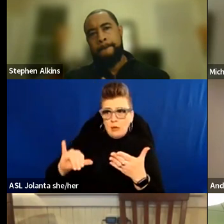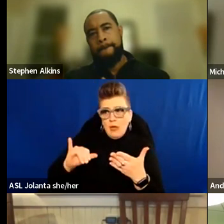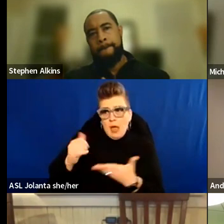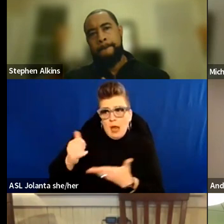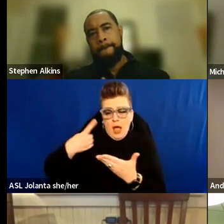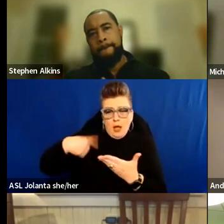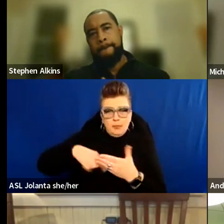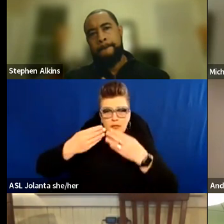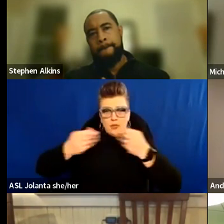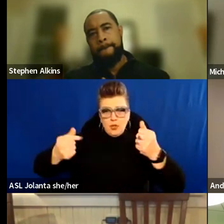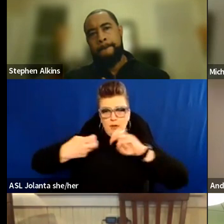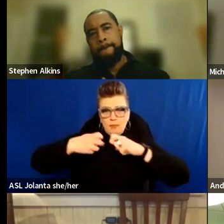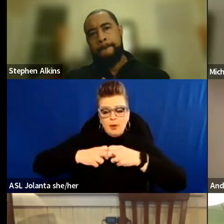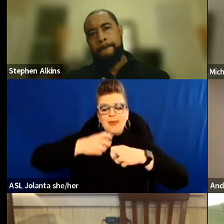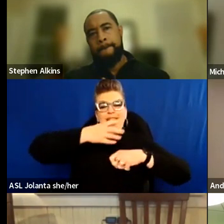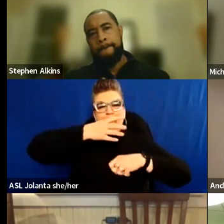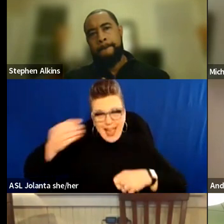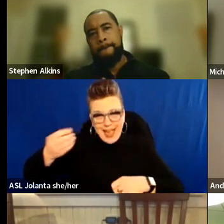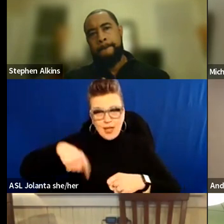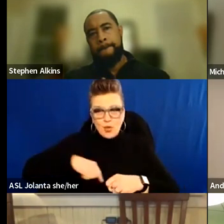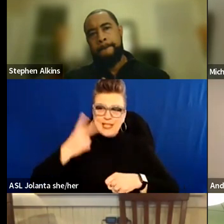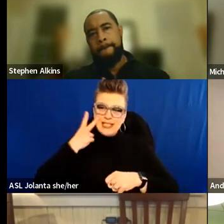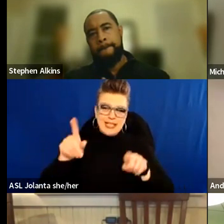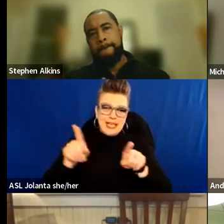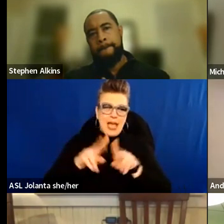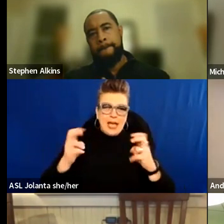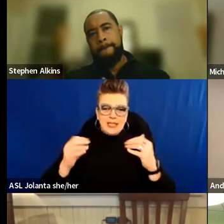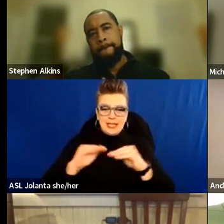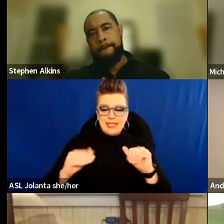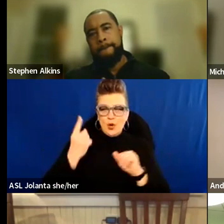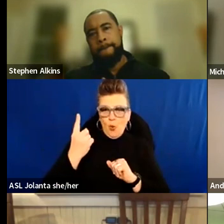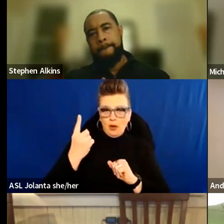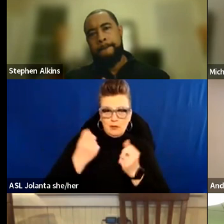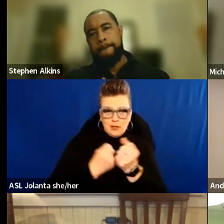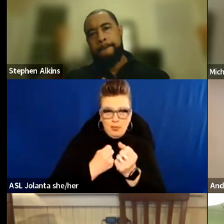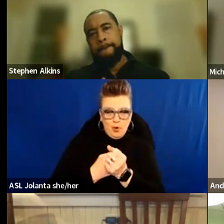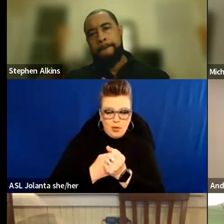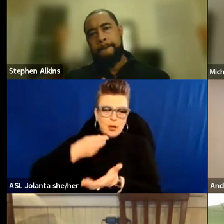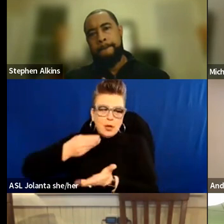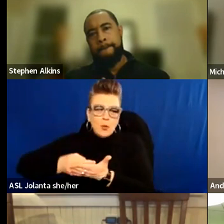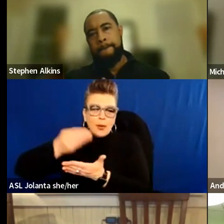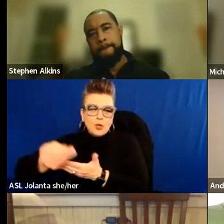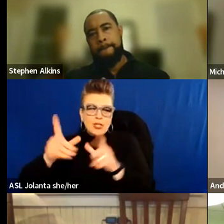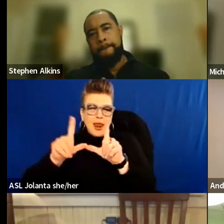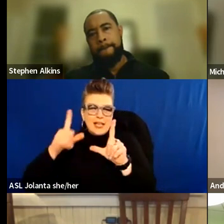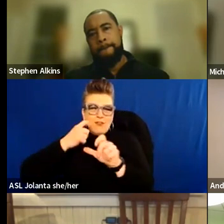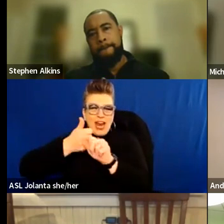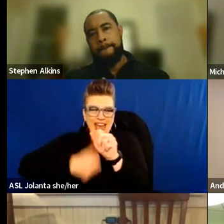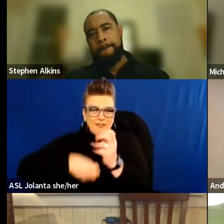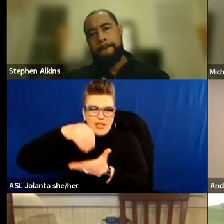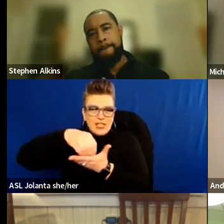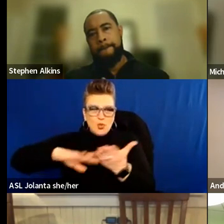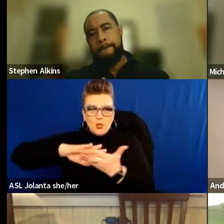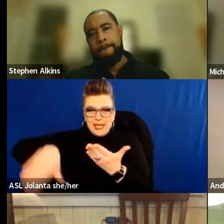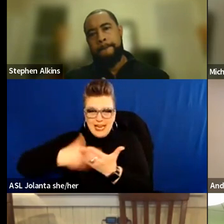us solve that problem but also we we see as sort of a tier one support so we purchase a license for every student in the entire district that provides